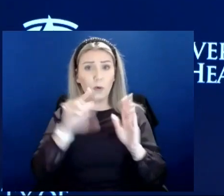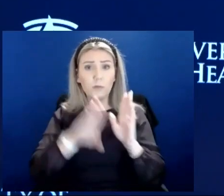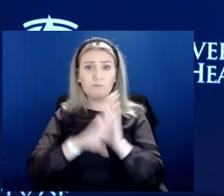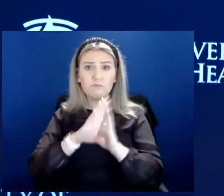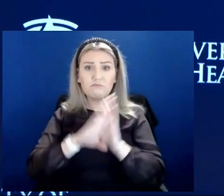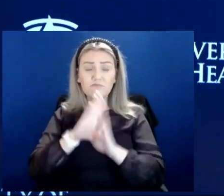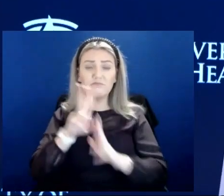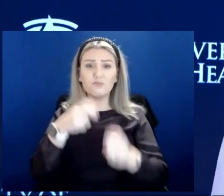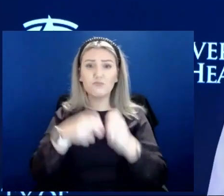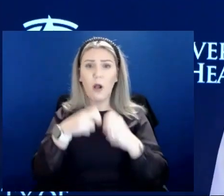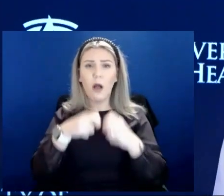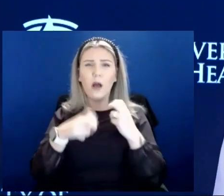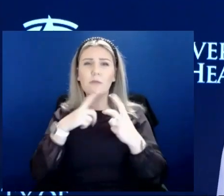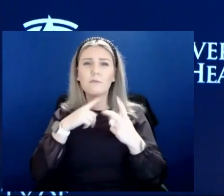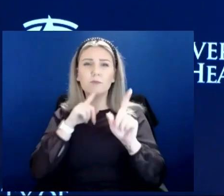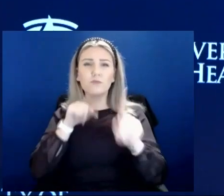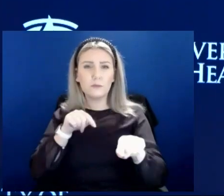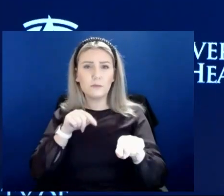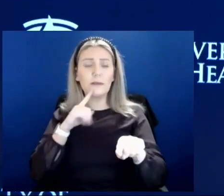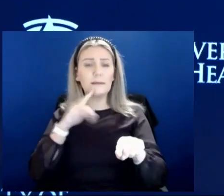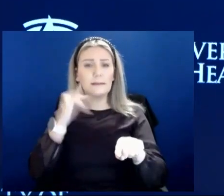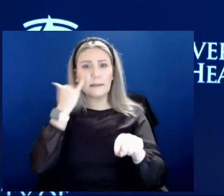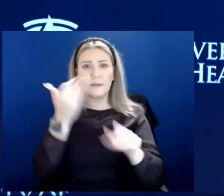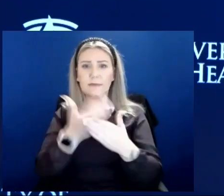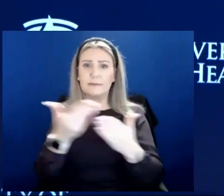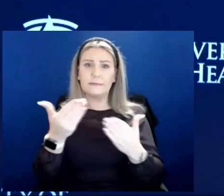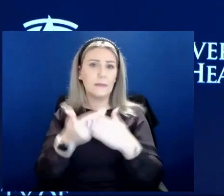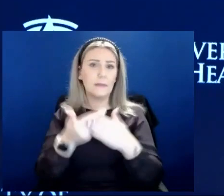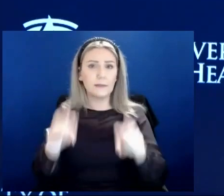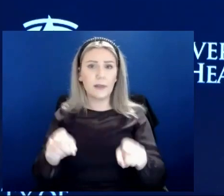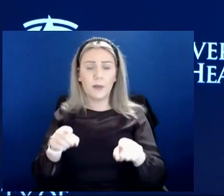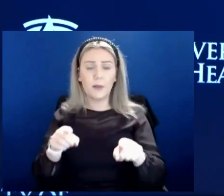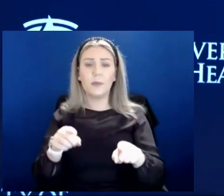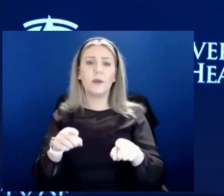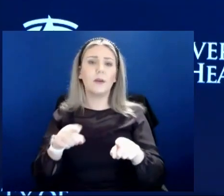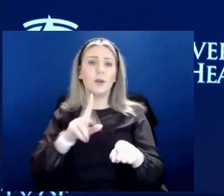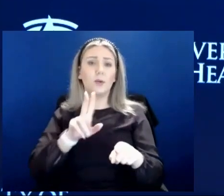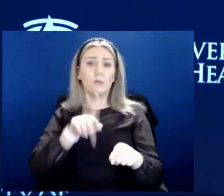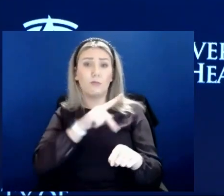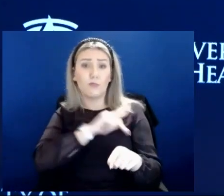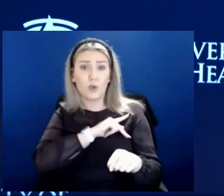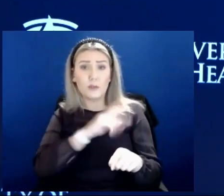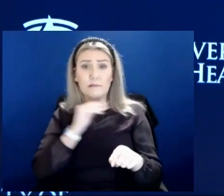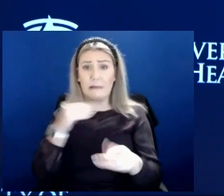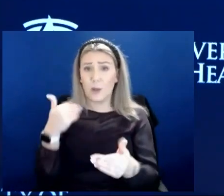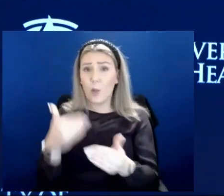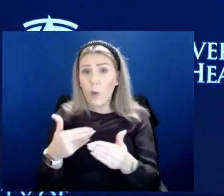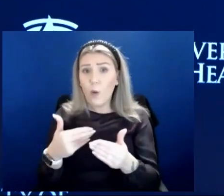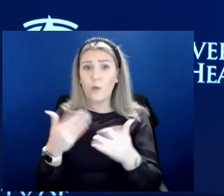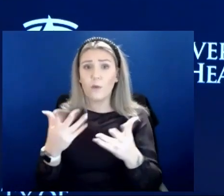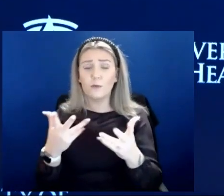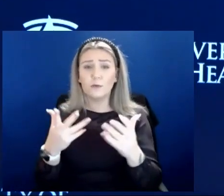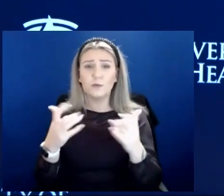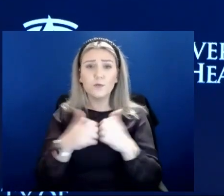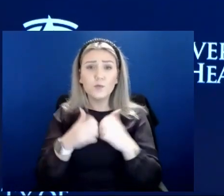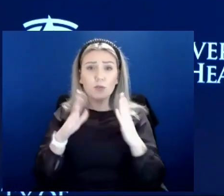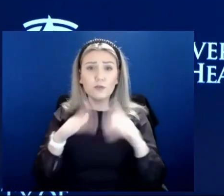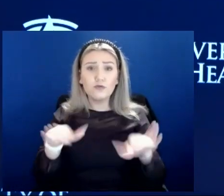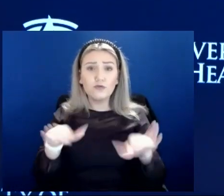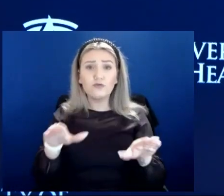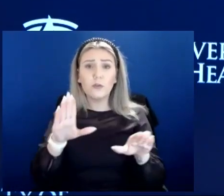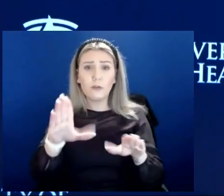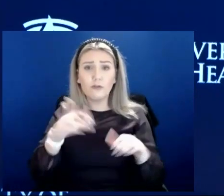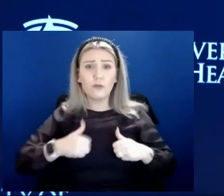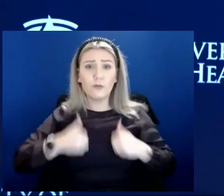response. So if things are happening personally and very close in a child's life, then we need to pay